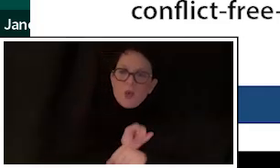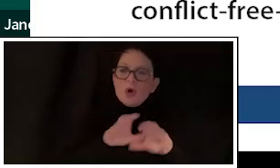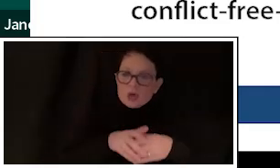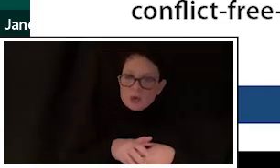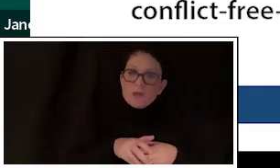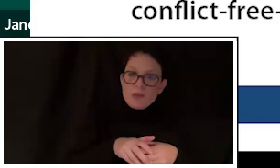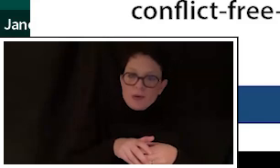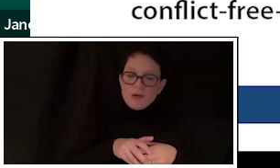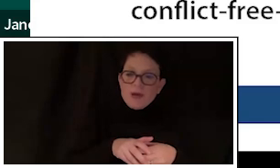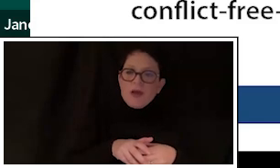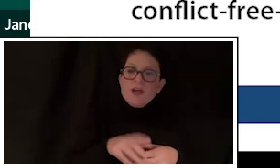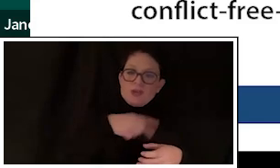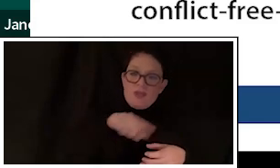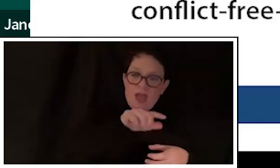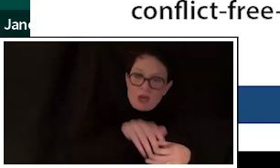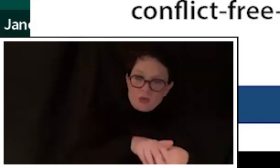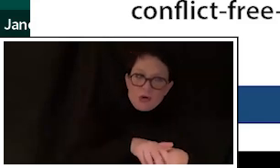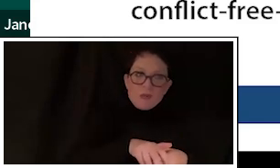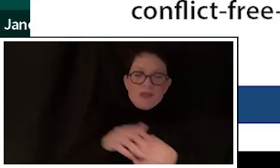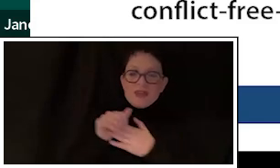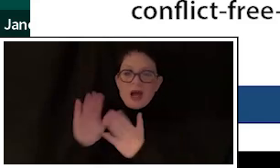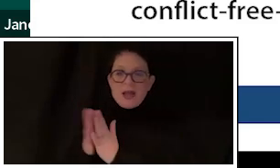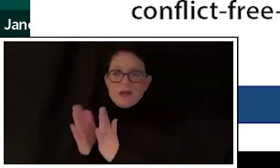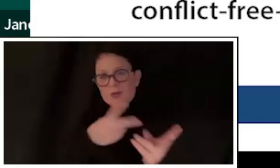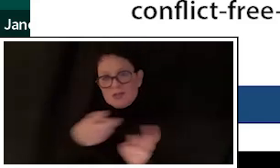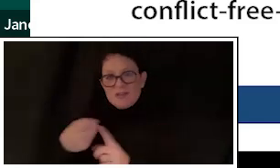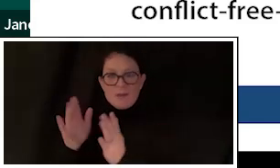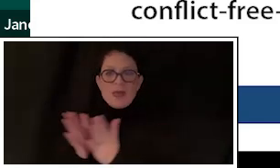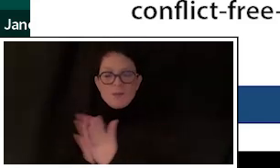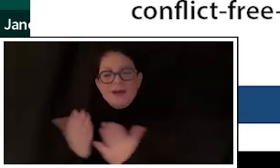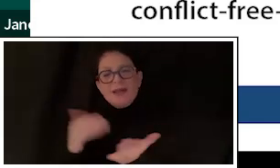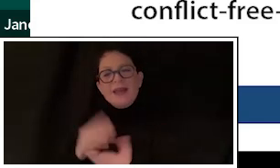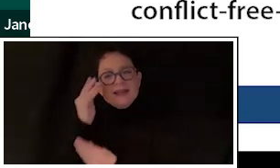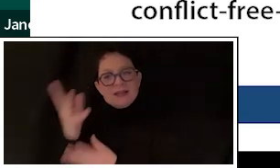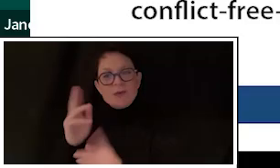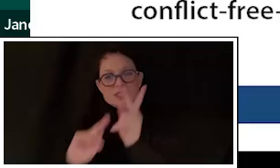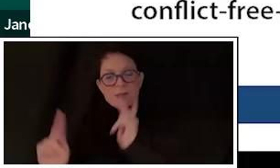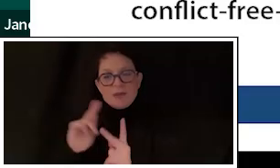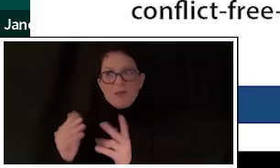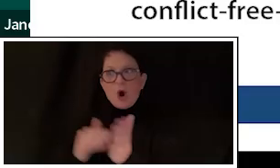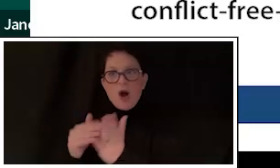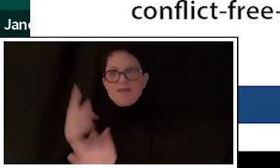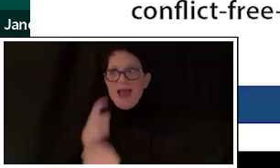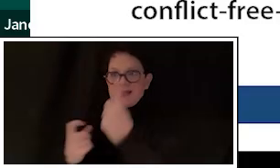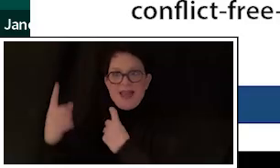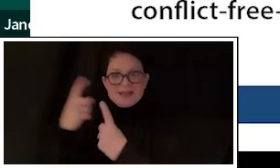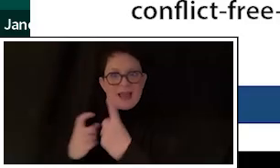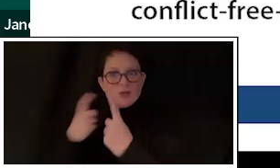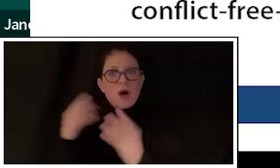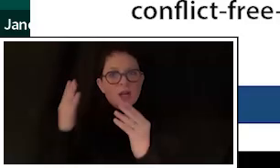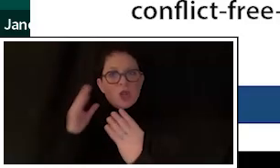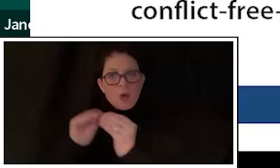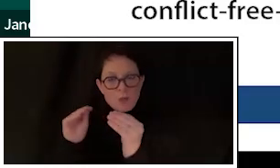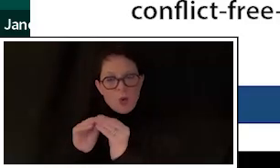the guidebook came out of that work group. And again, it's all information that people were frequently asking and wanting to know